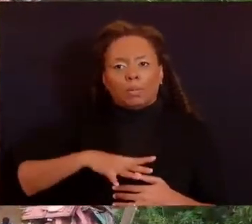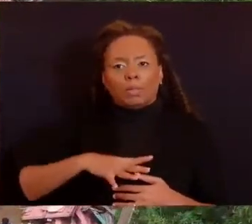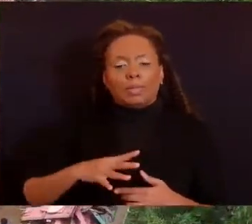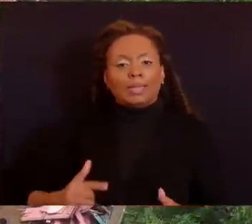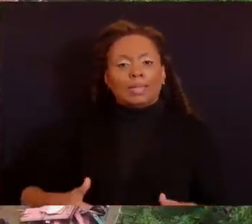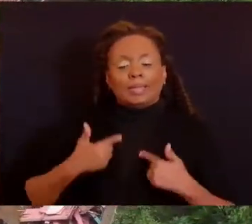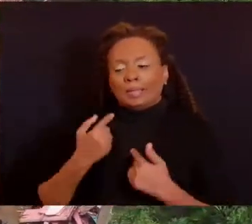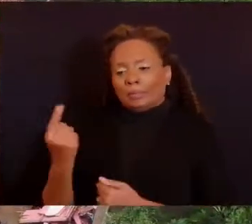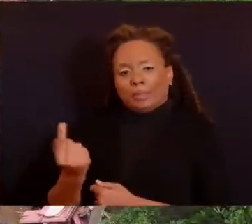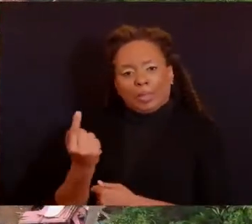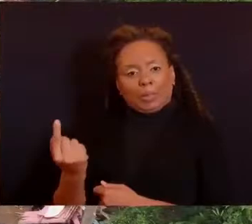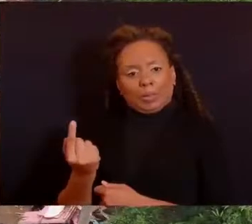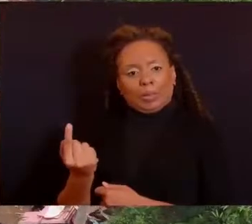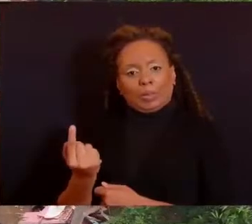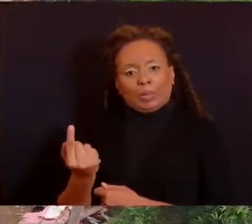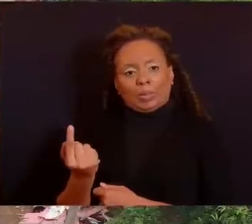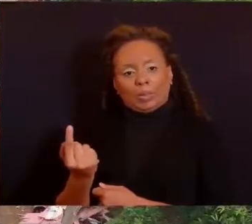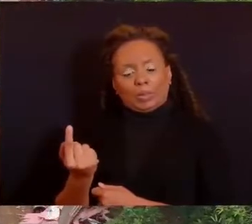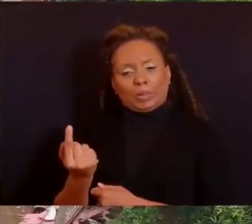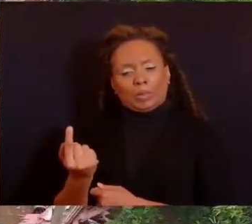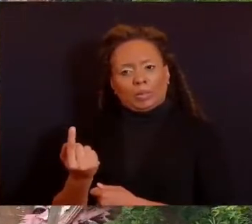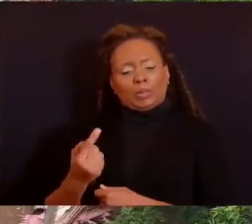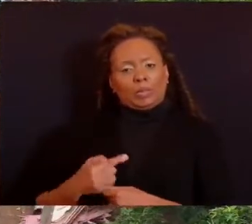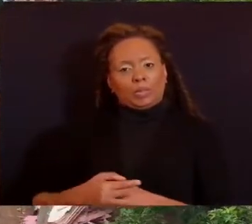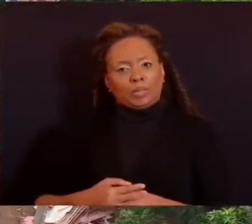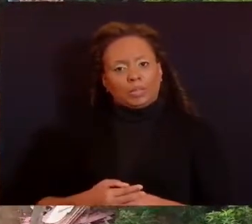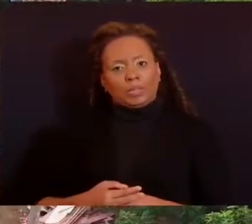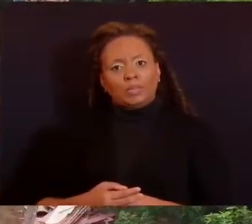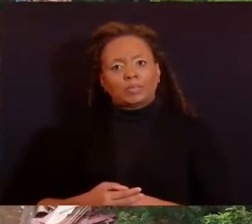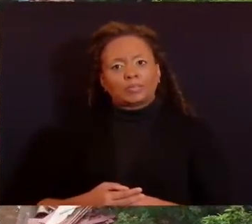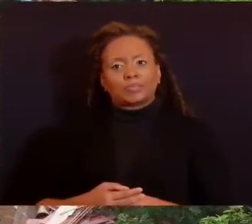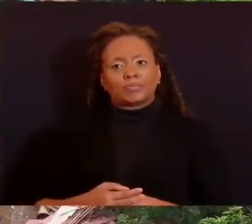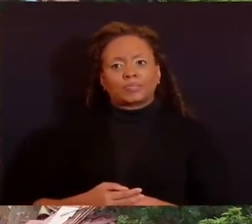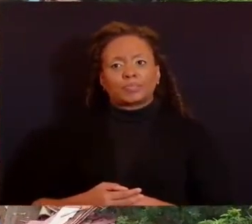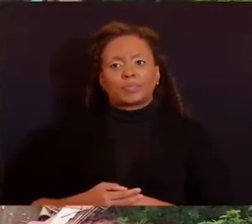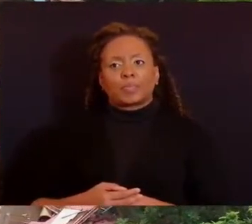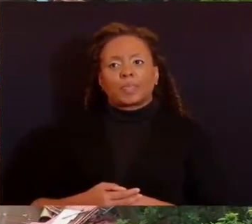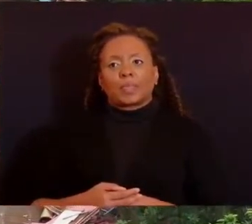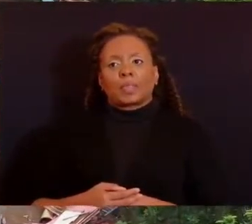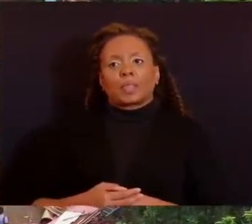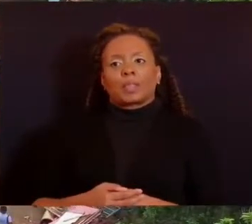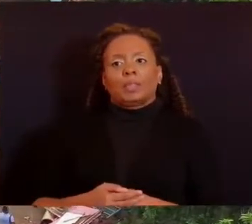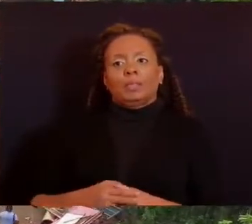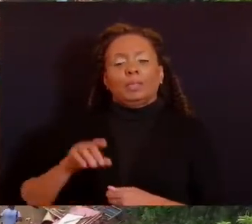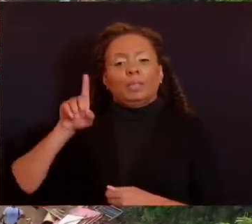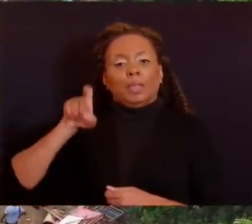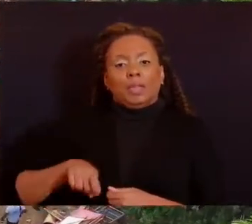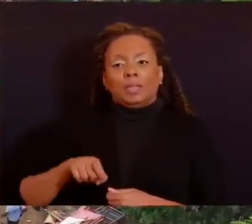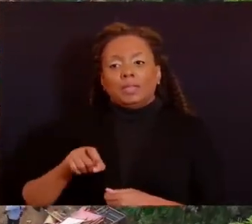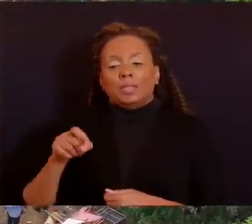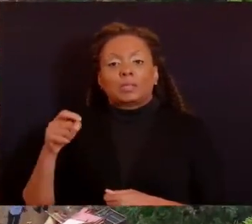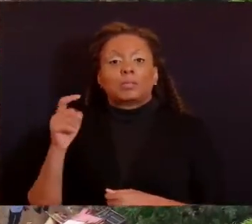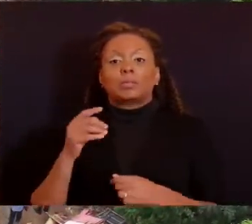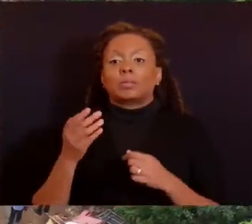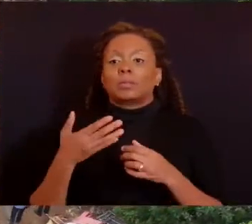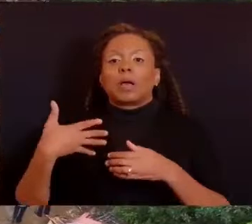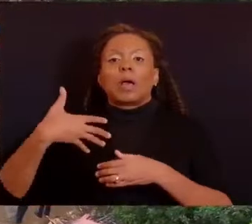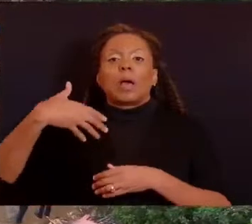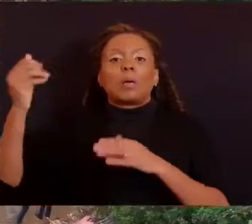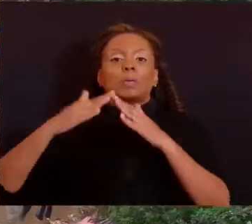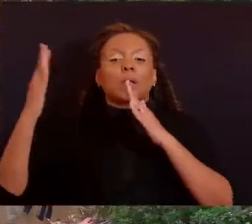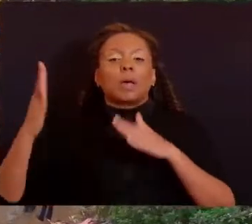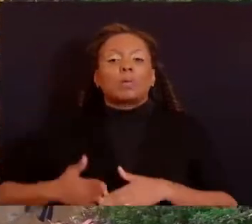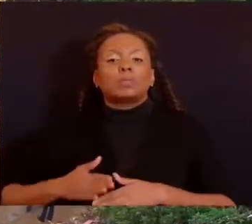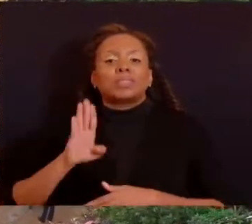lives alone and would have had to come out to the back of the house and make his way in the middle of the storm, and made his way to